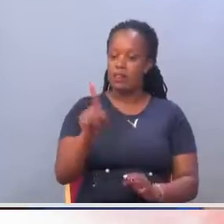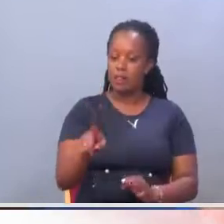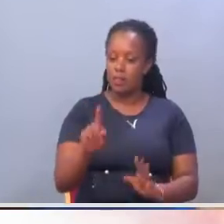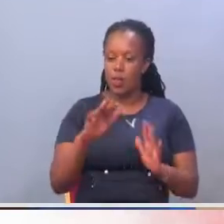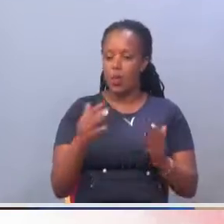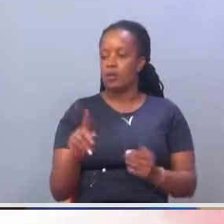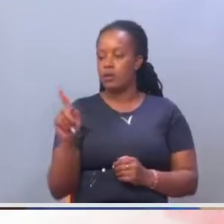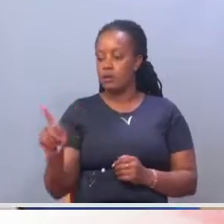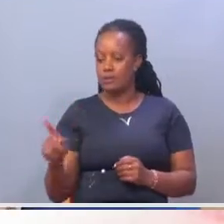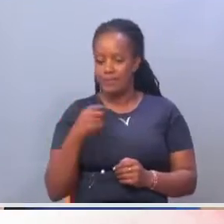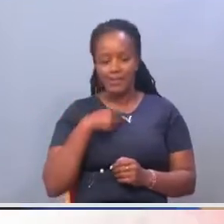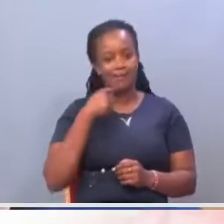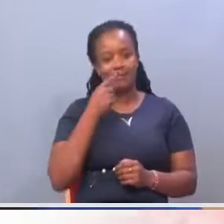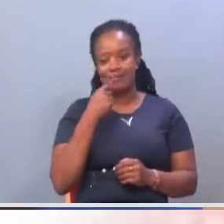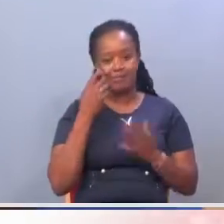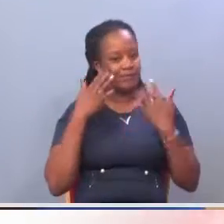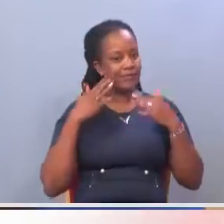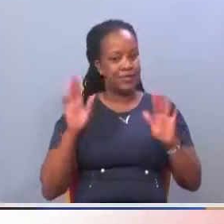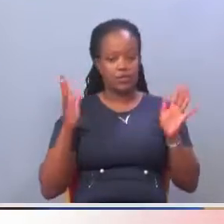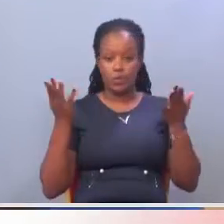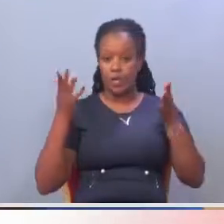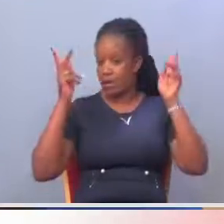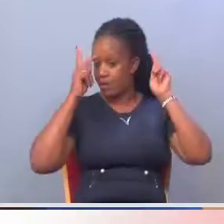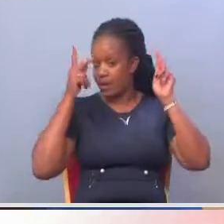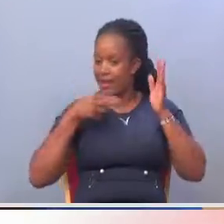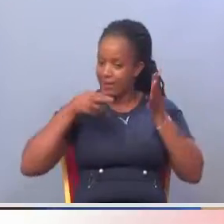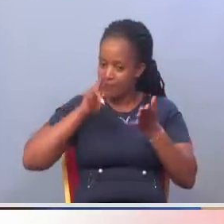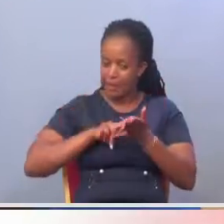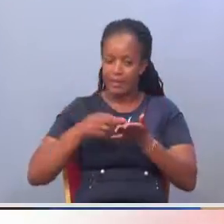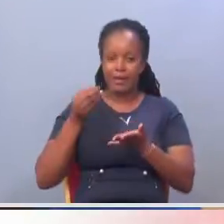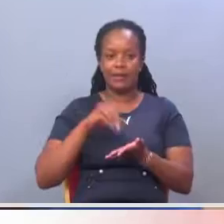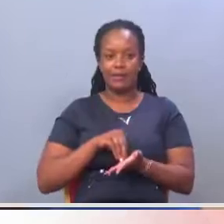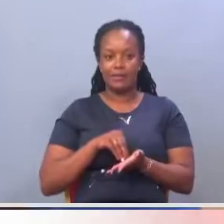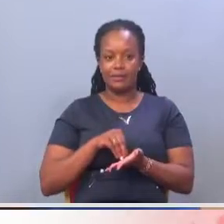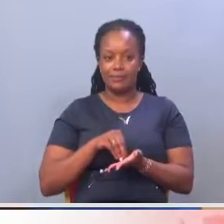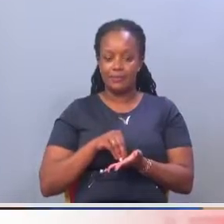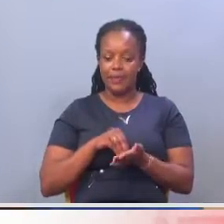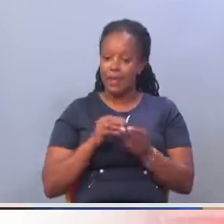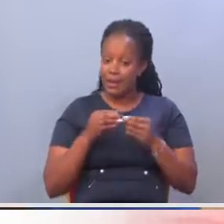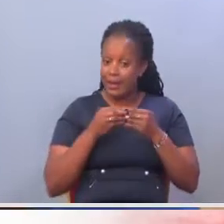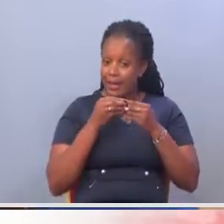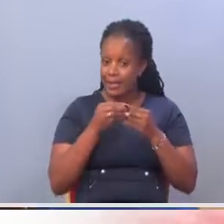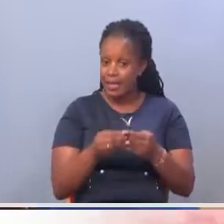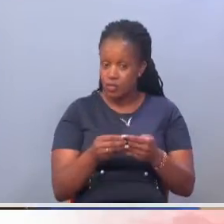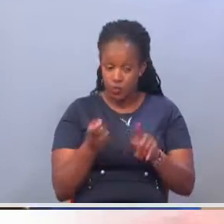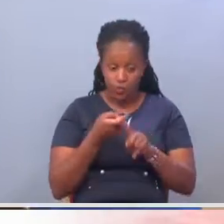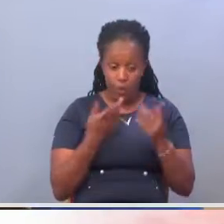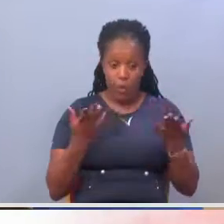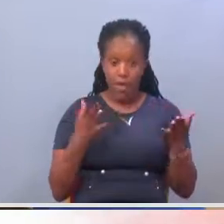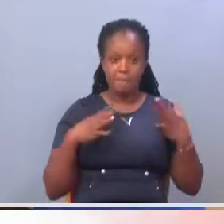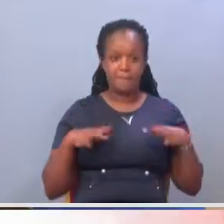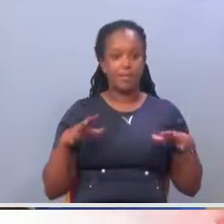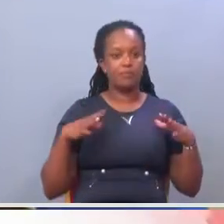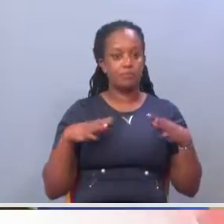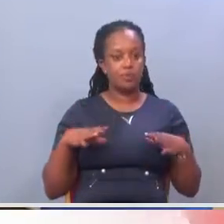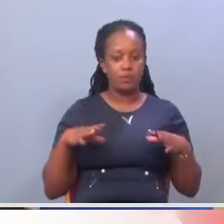nikiwa Kakamega na mimi narudia hapa na nitarudia kila pahali. The leadership comes from the people and the people